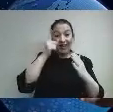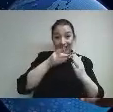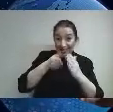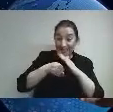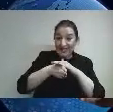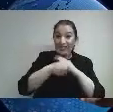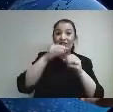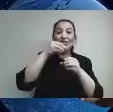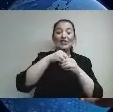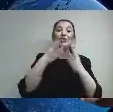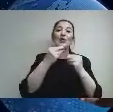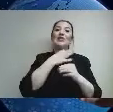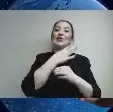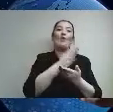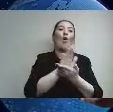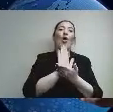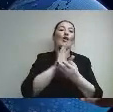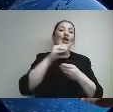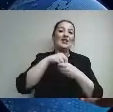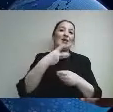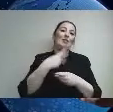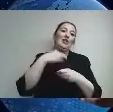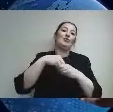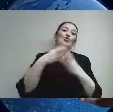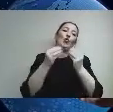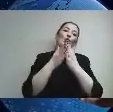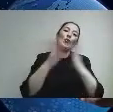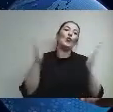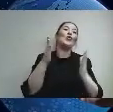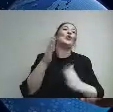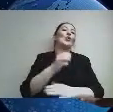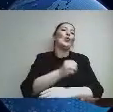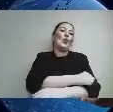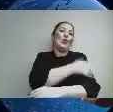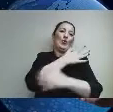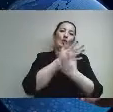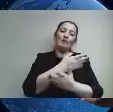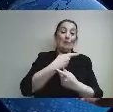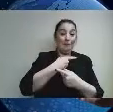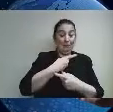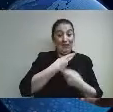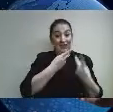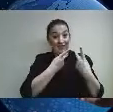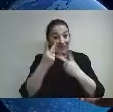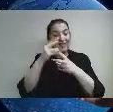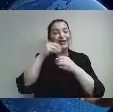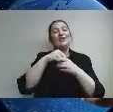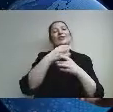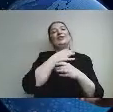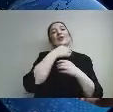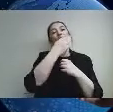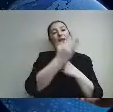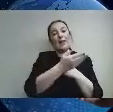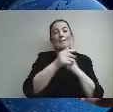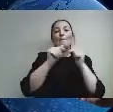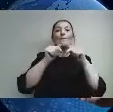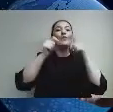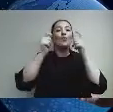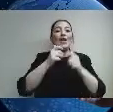of pride for me. I'll tell you now a little about myself as well as our